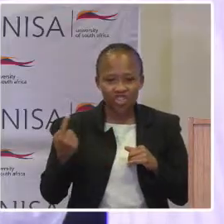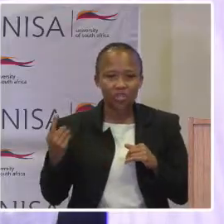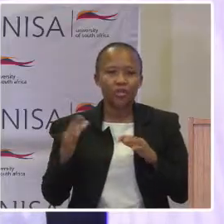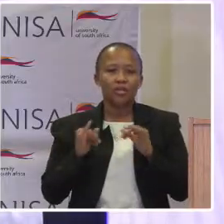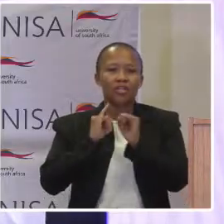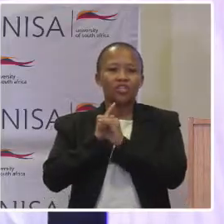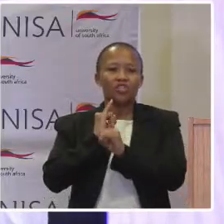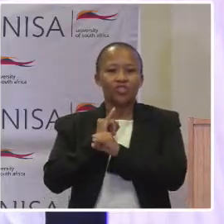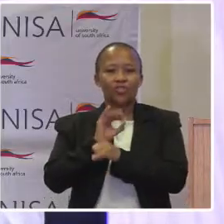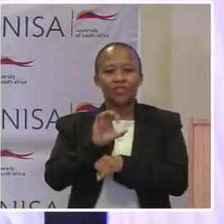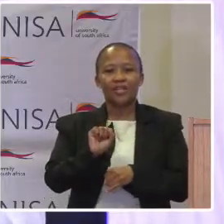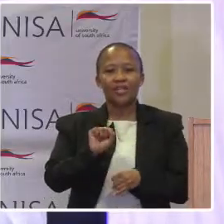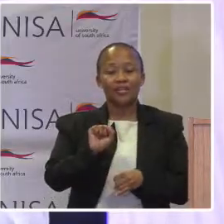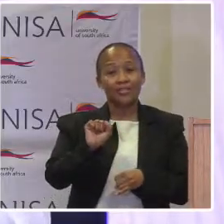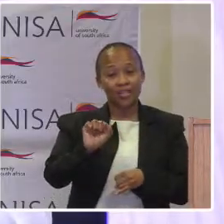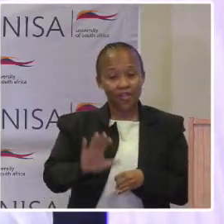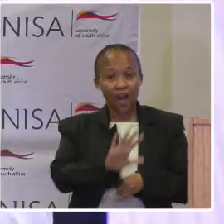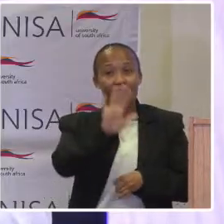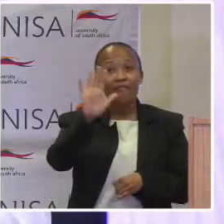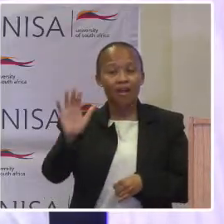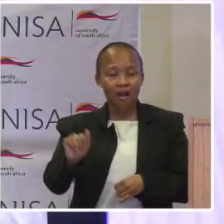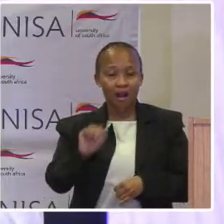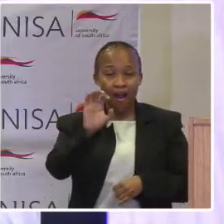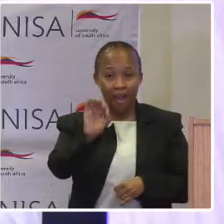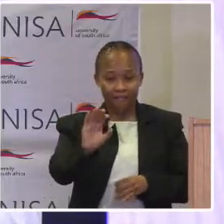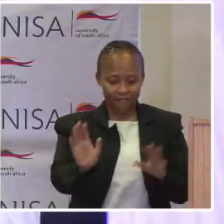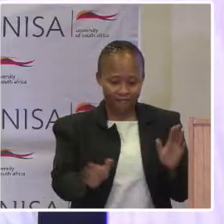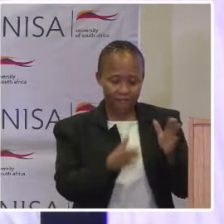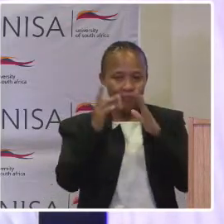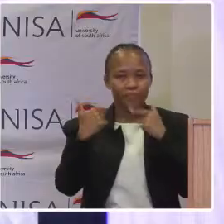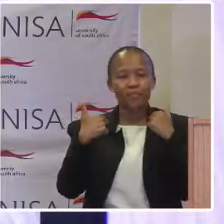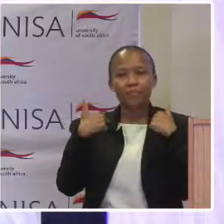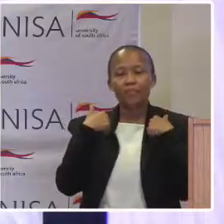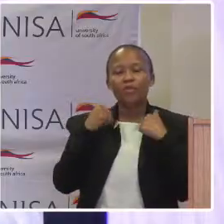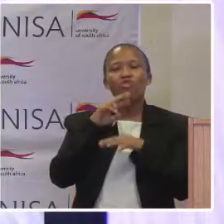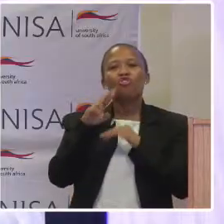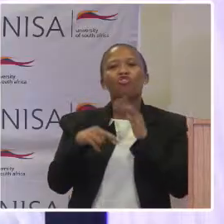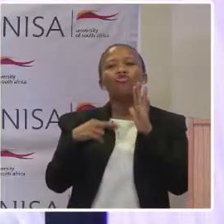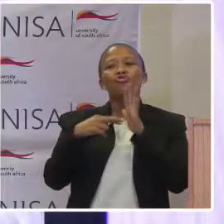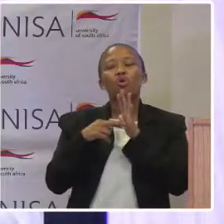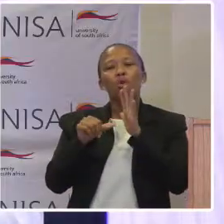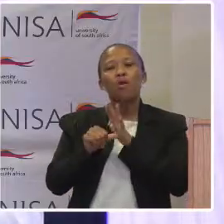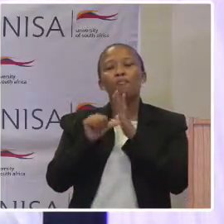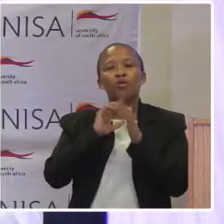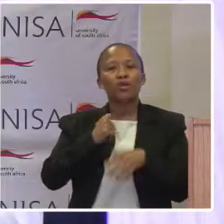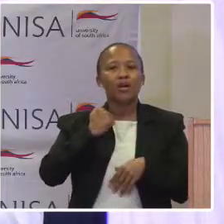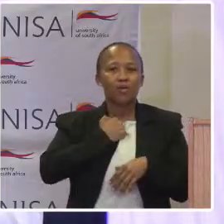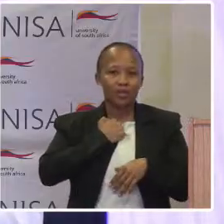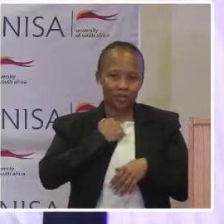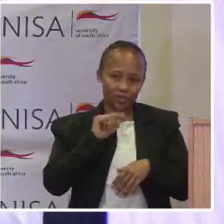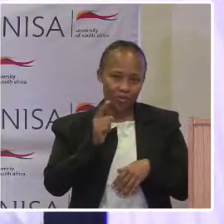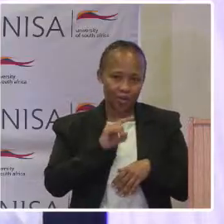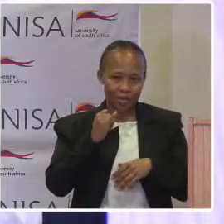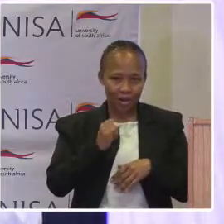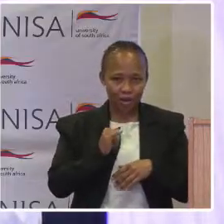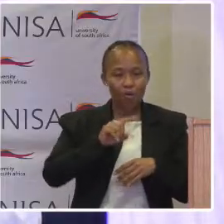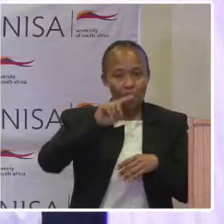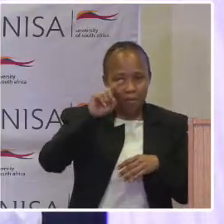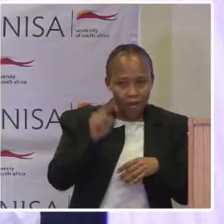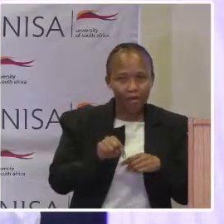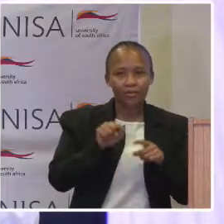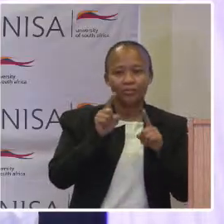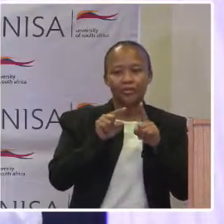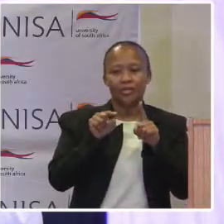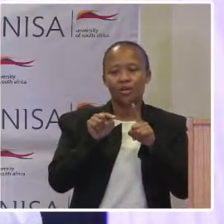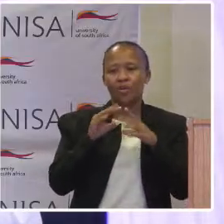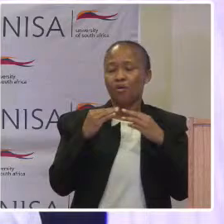So our primary role is to be the custodian of intellectual property coming out of